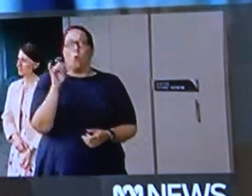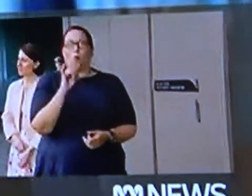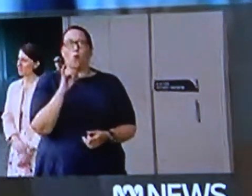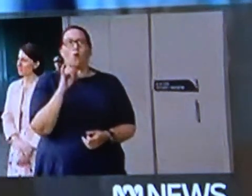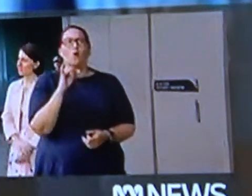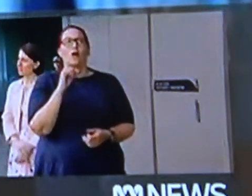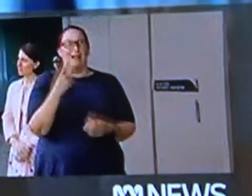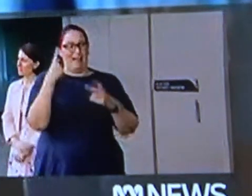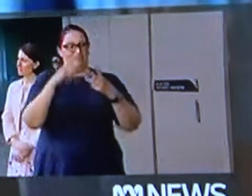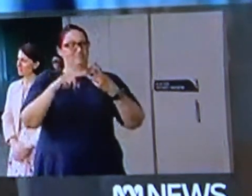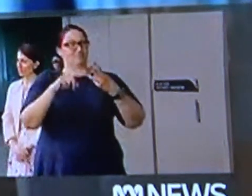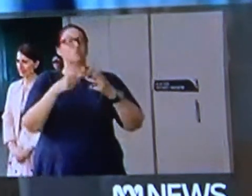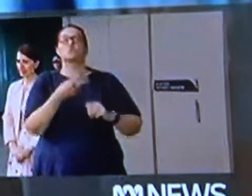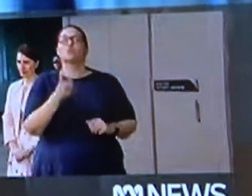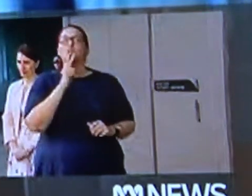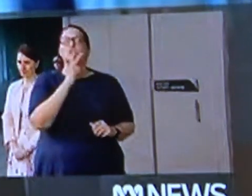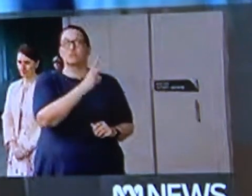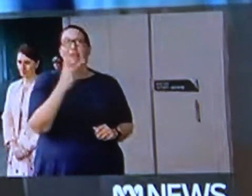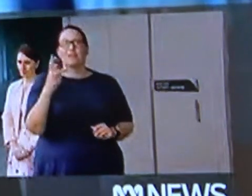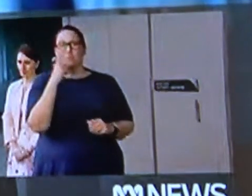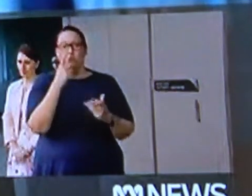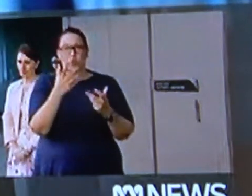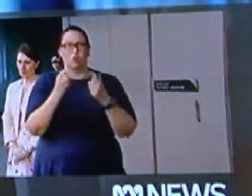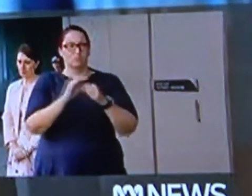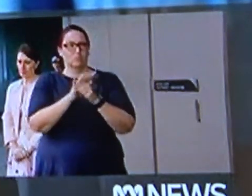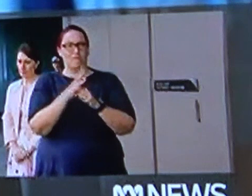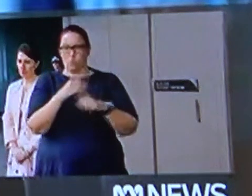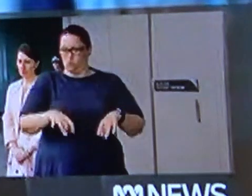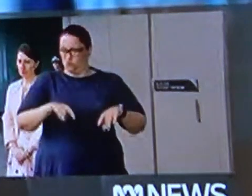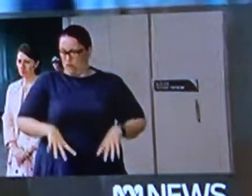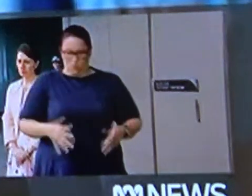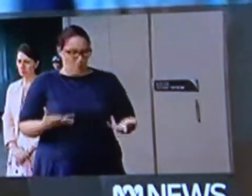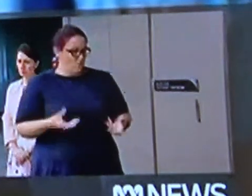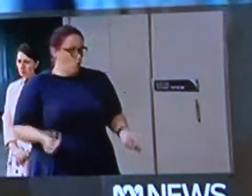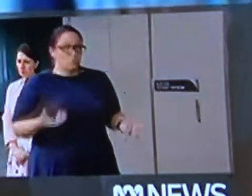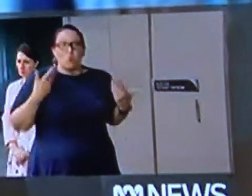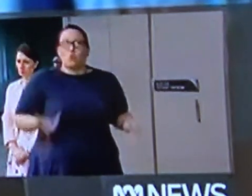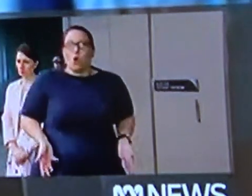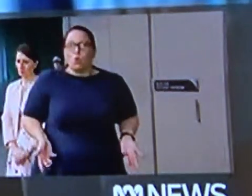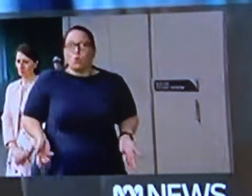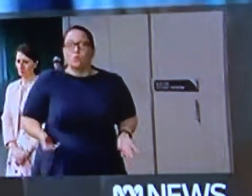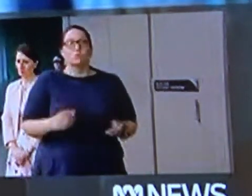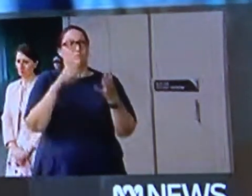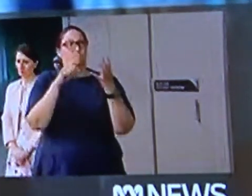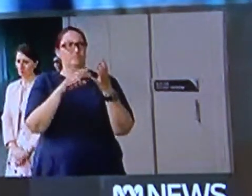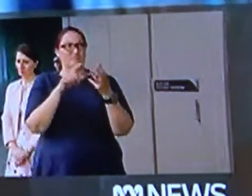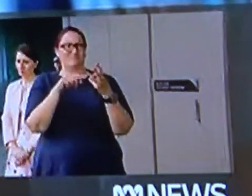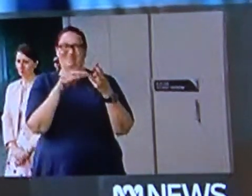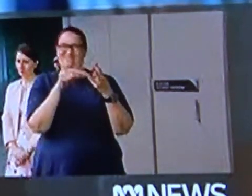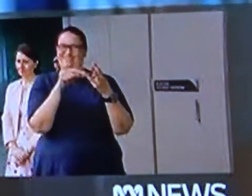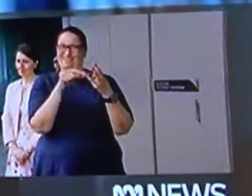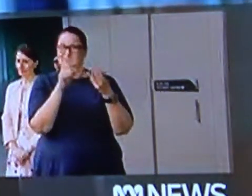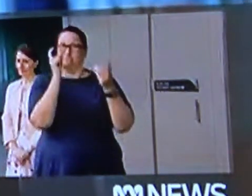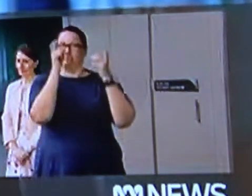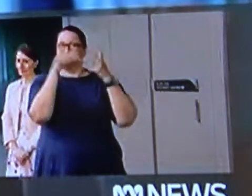locally acquired that are not epidemiologically linked or a part of a cluster, and that is the group that represents